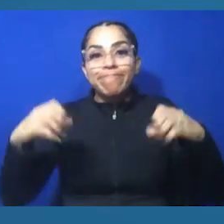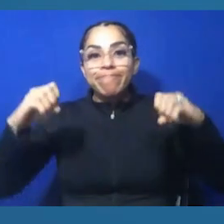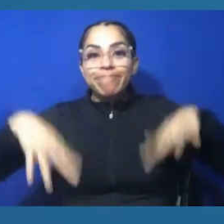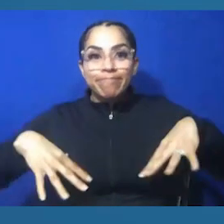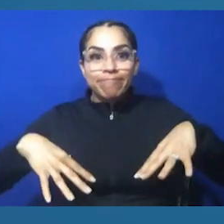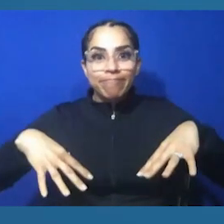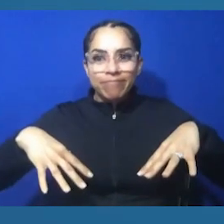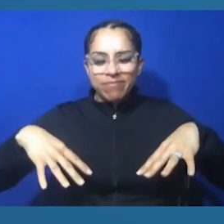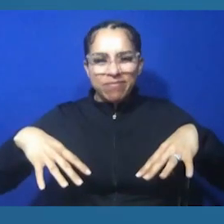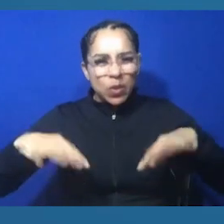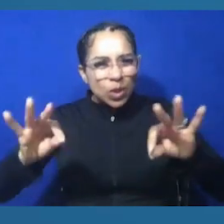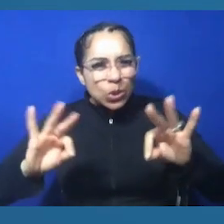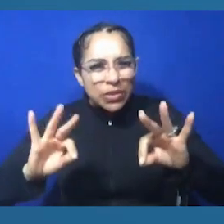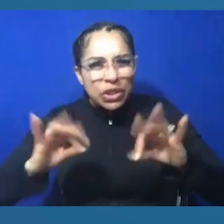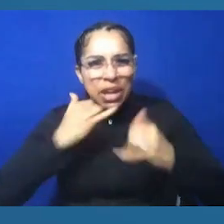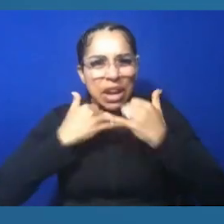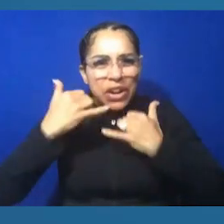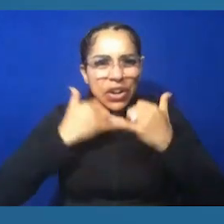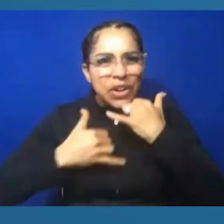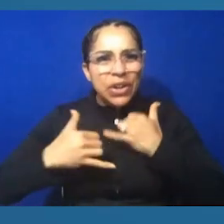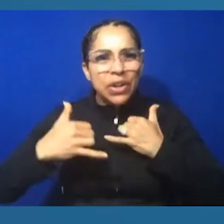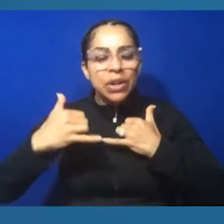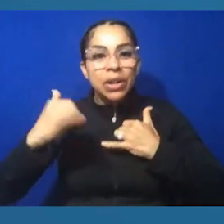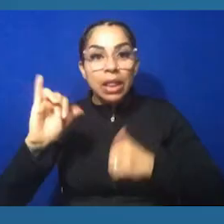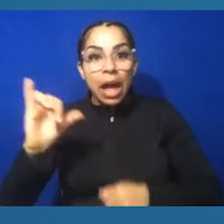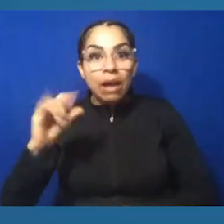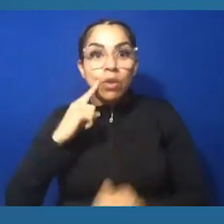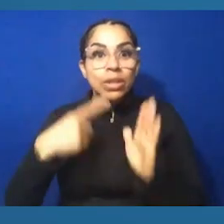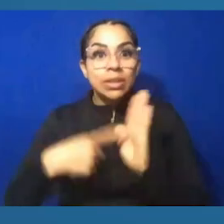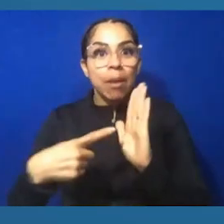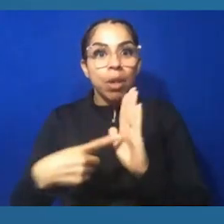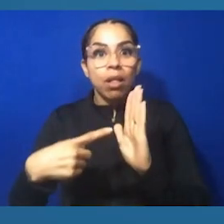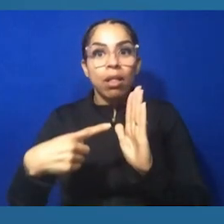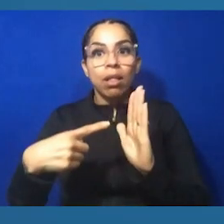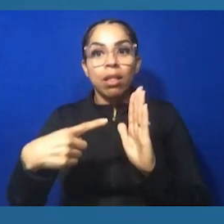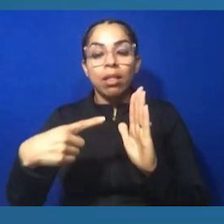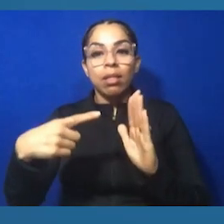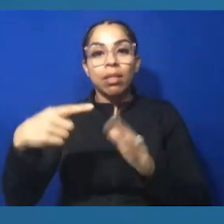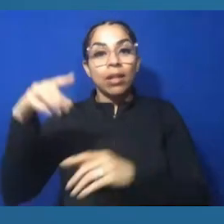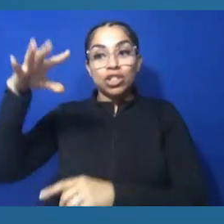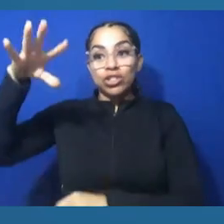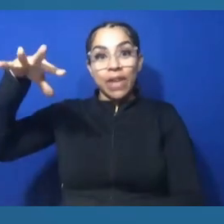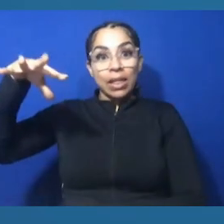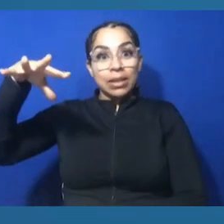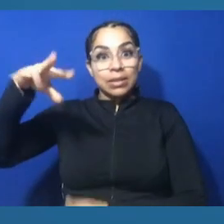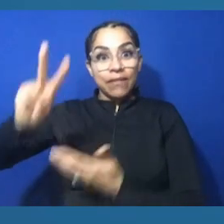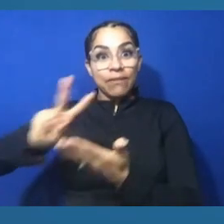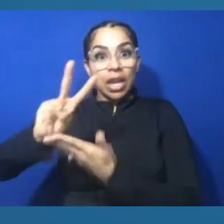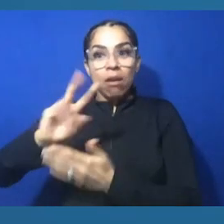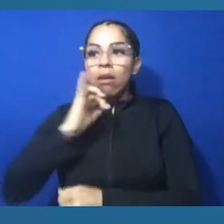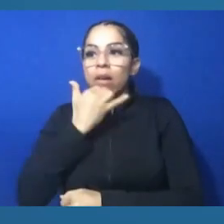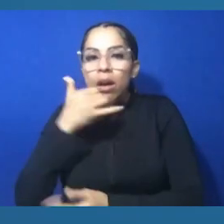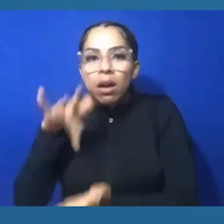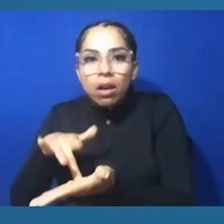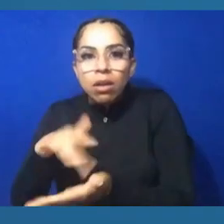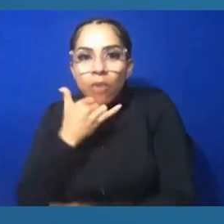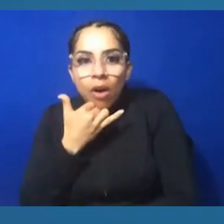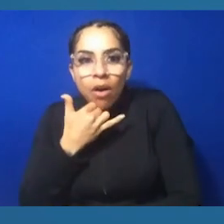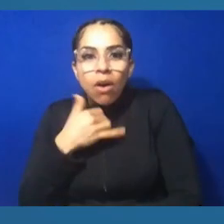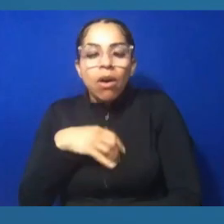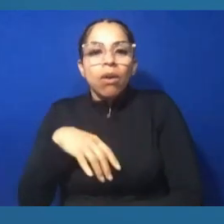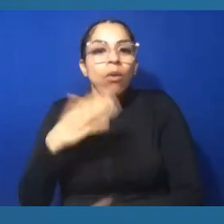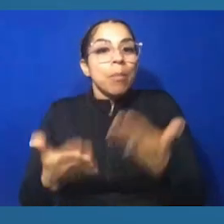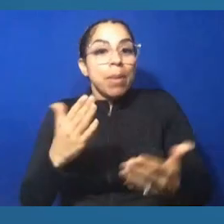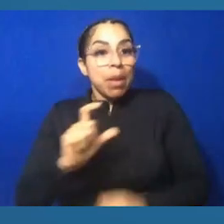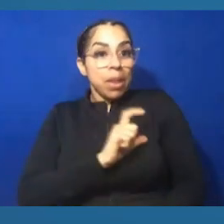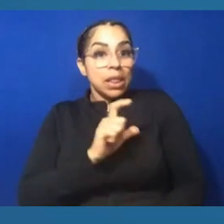innocence, like hitting the wrong button on a surveillance video or submitting a police personnel file just a